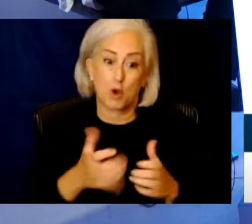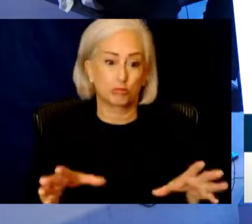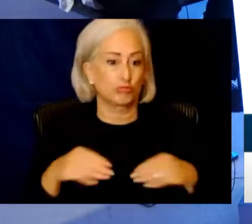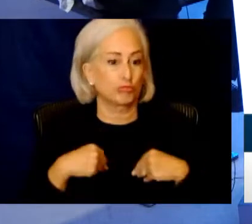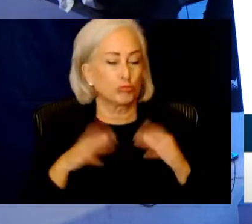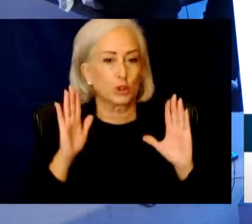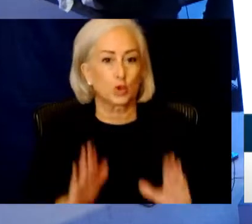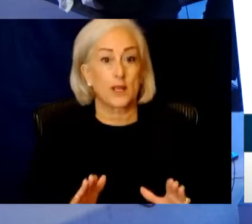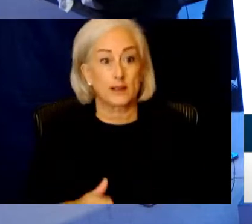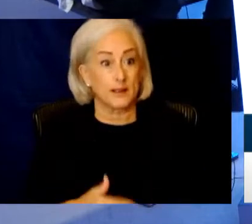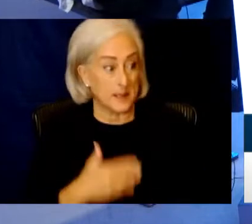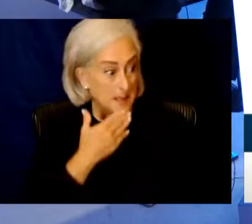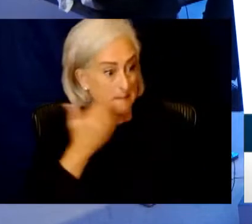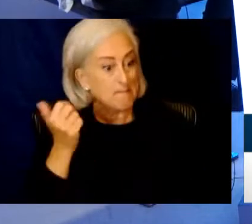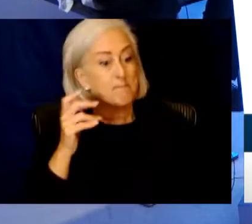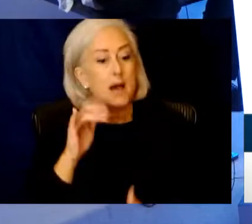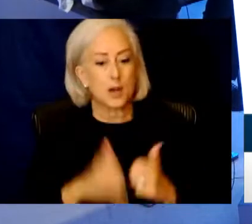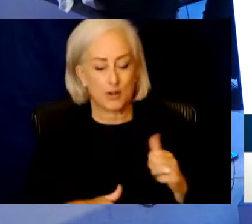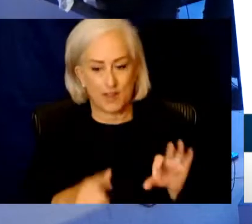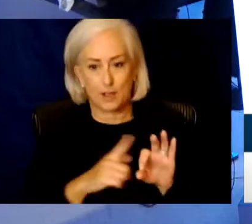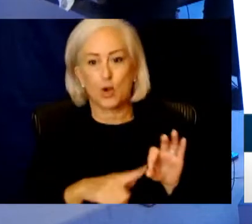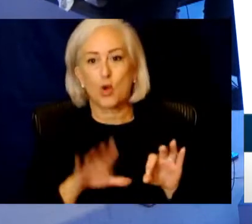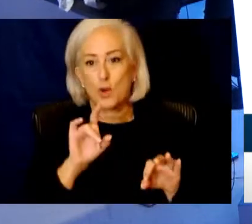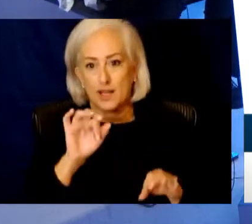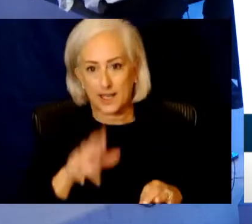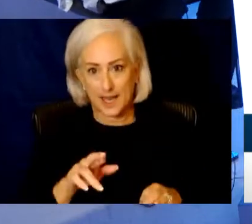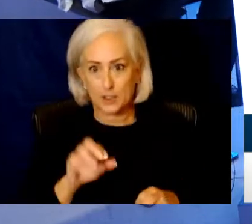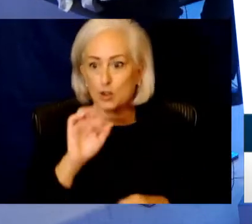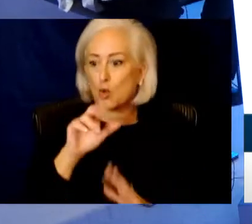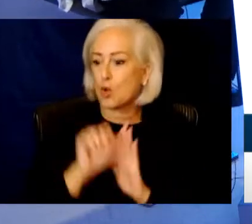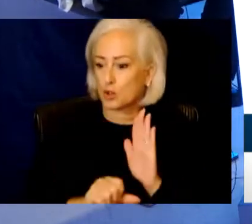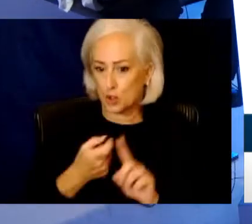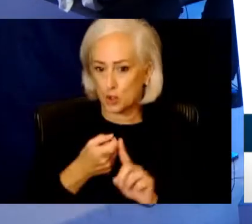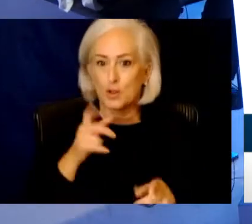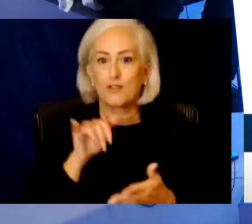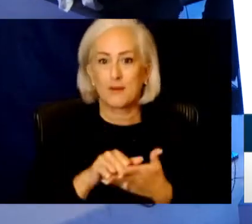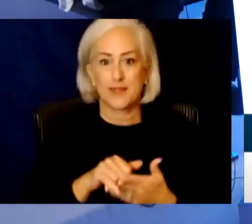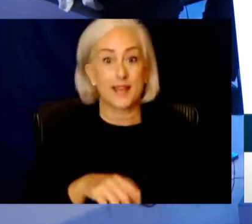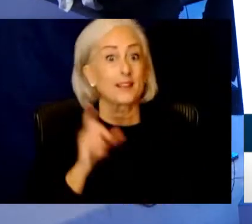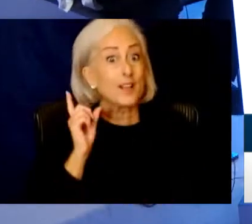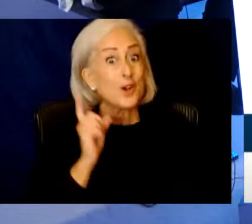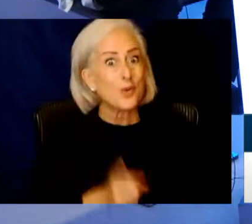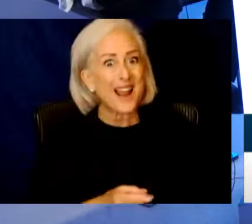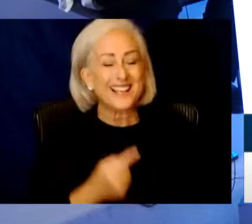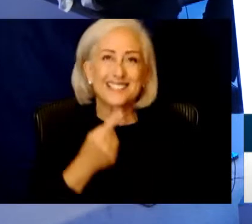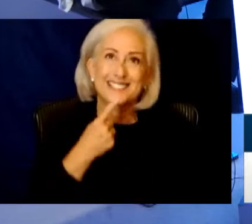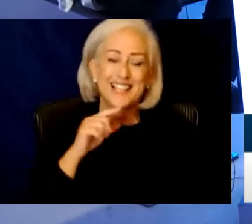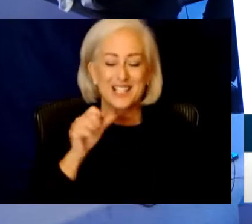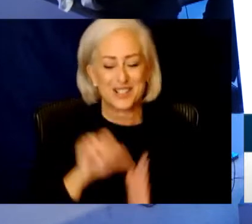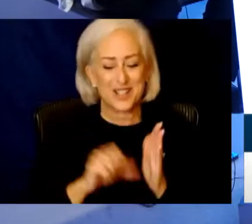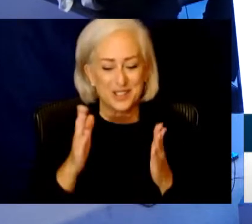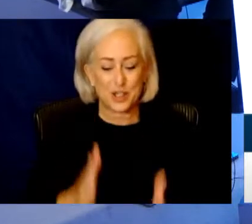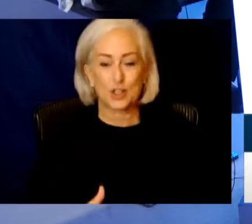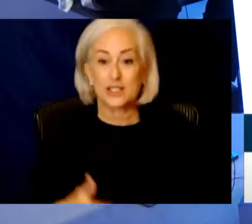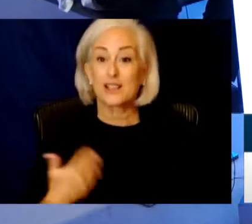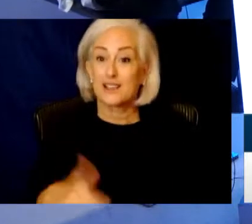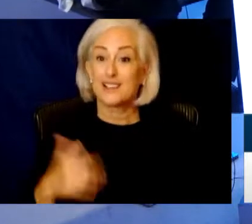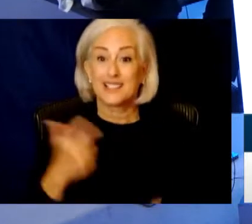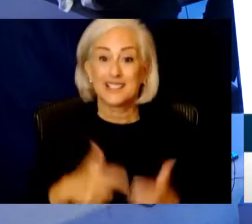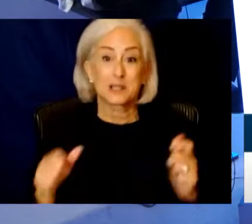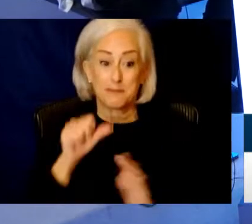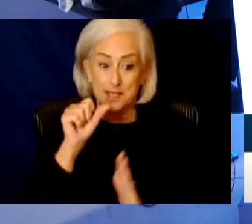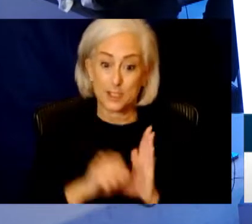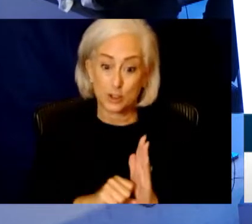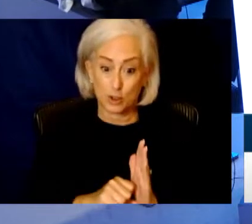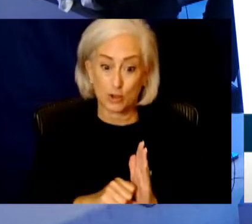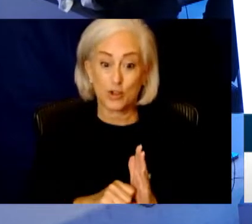Yes. or infertility, Or having the surgery from it. So Says the surgeon. it's a big surgery with big side effects and big Yeah.